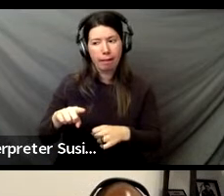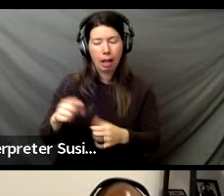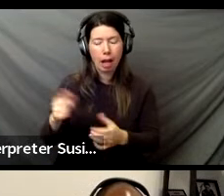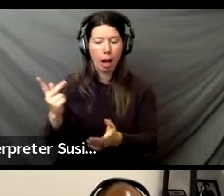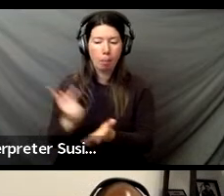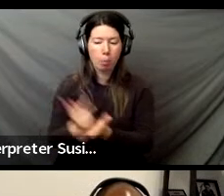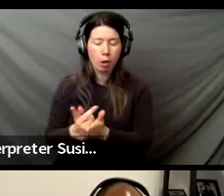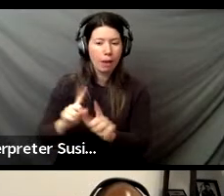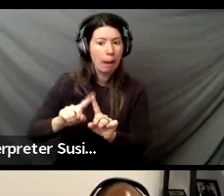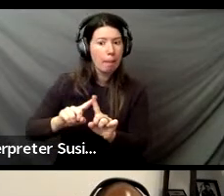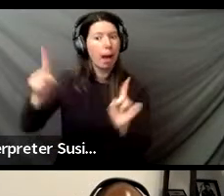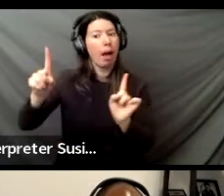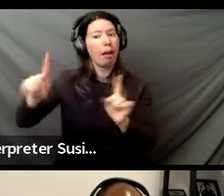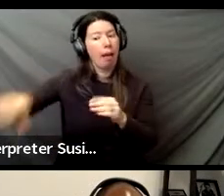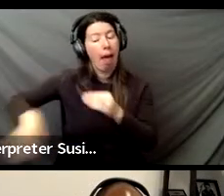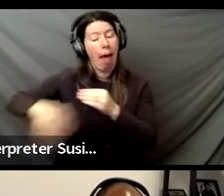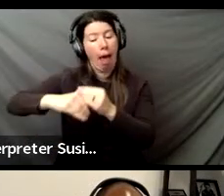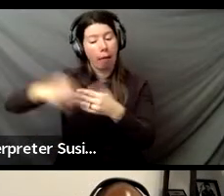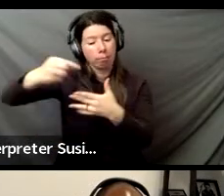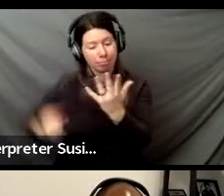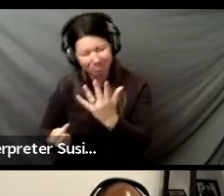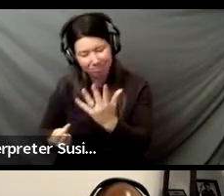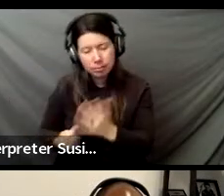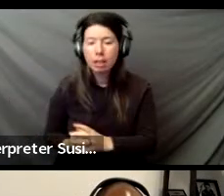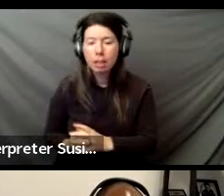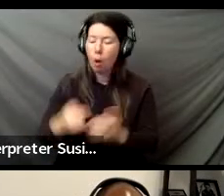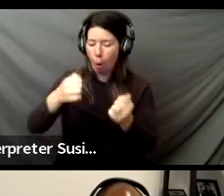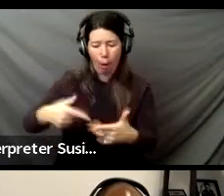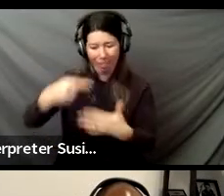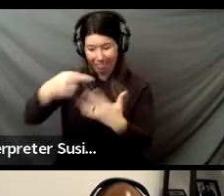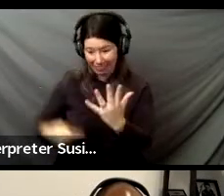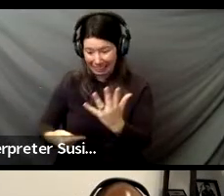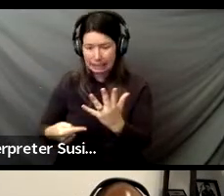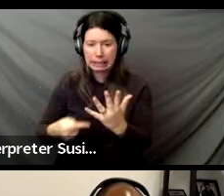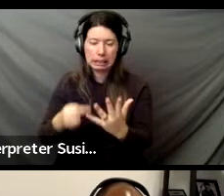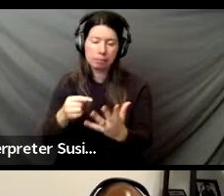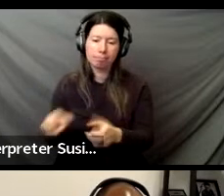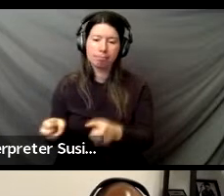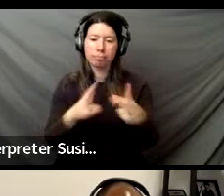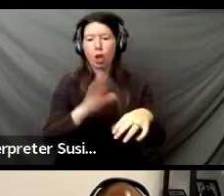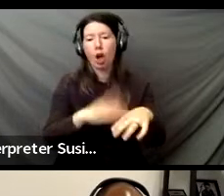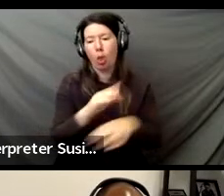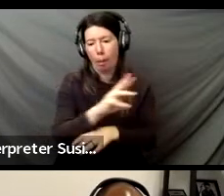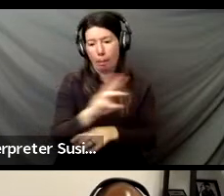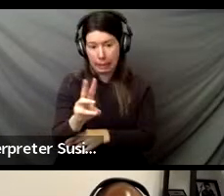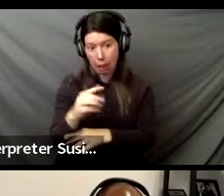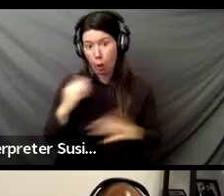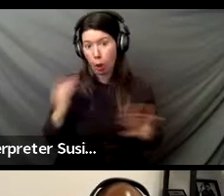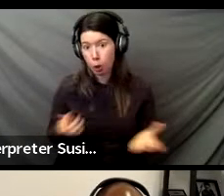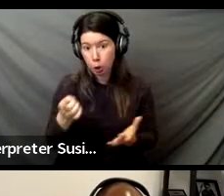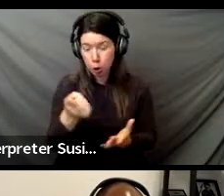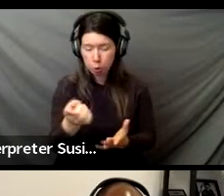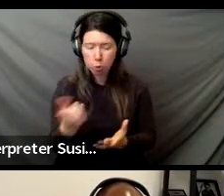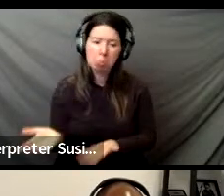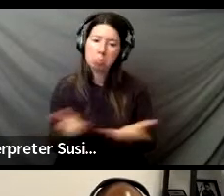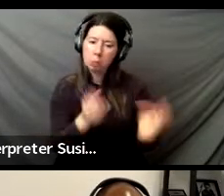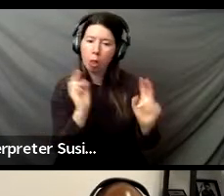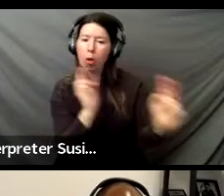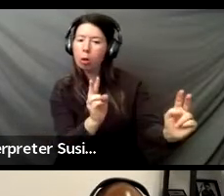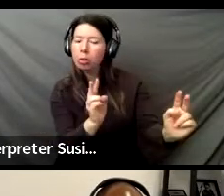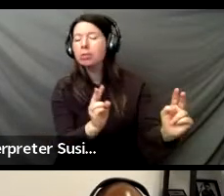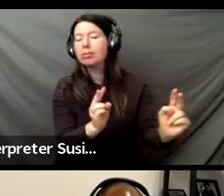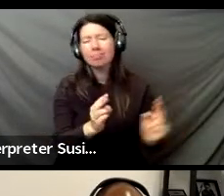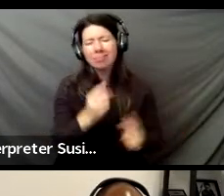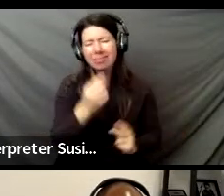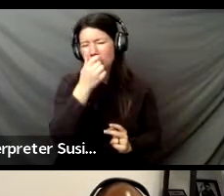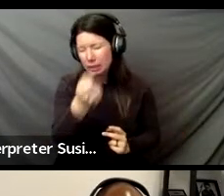conditions. Those all appear on our website. I encourage you to go look at them just because it's interesting. Many of them underline